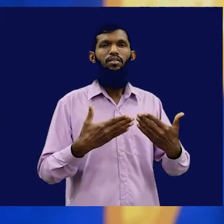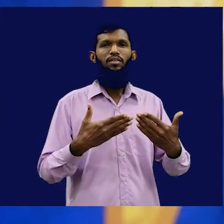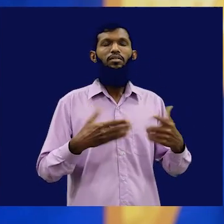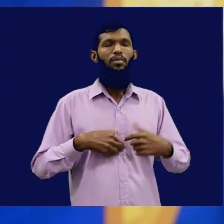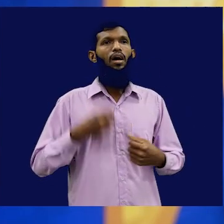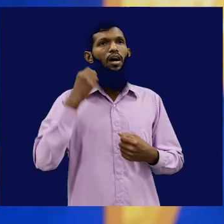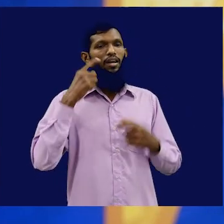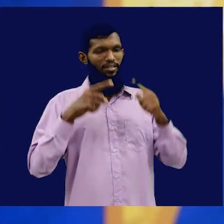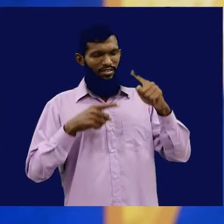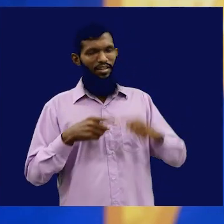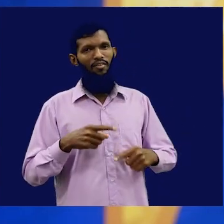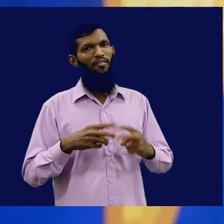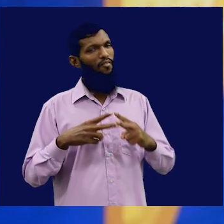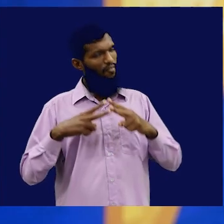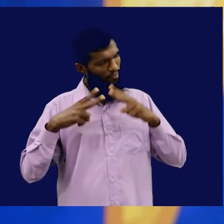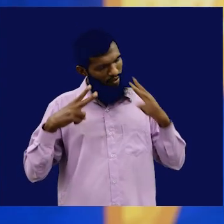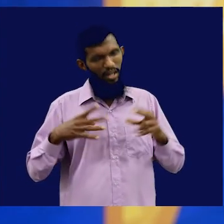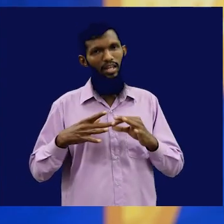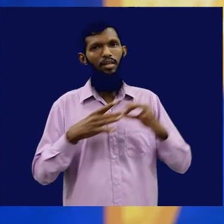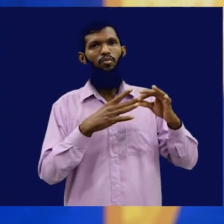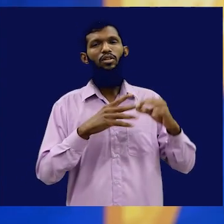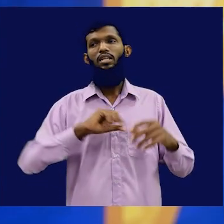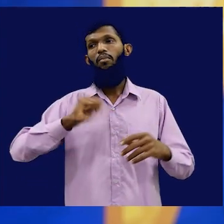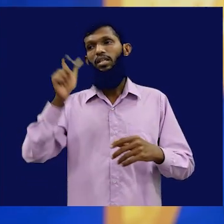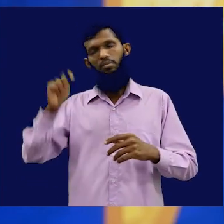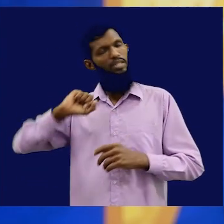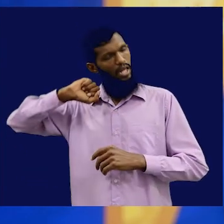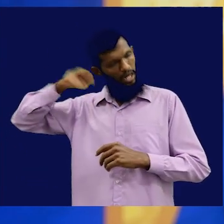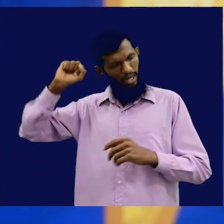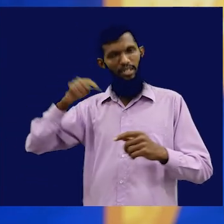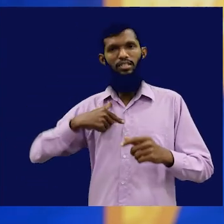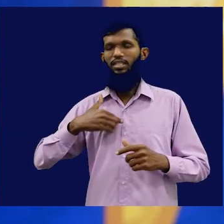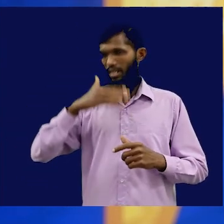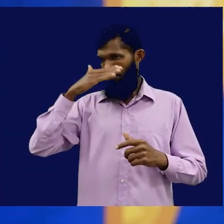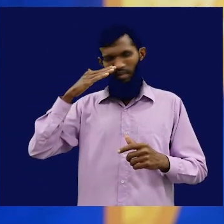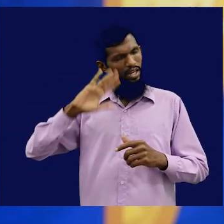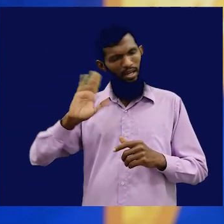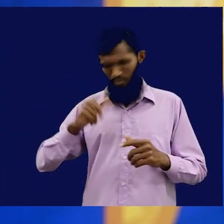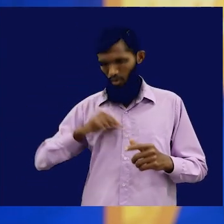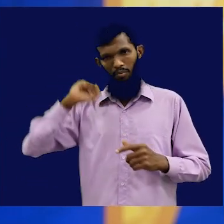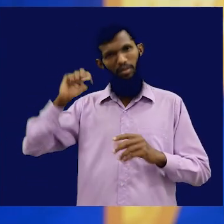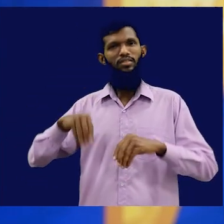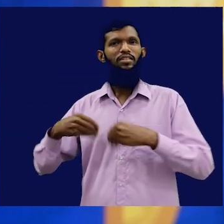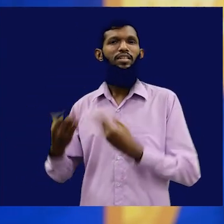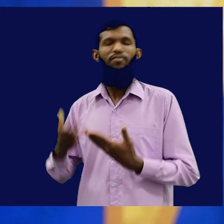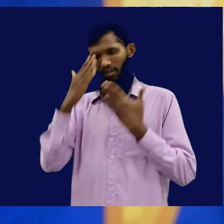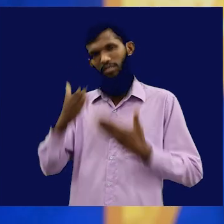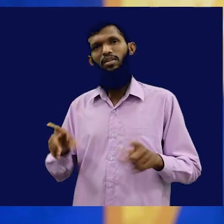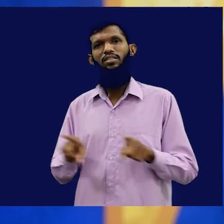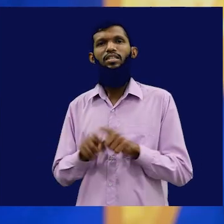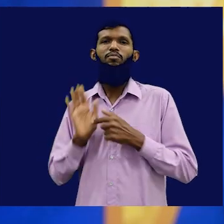yours." This a profound statement undercovers the importance of respecting the rights and dignity of